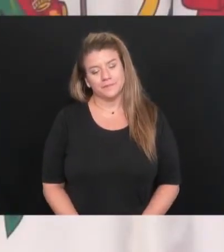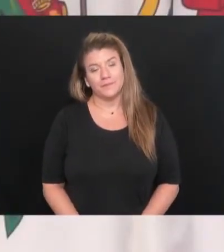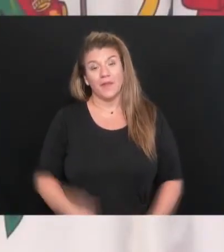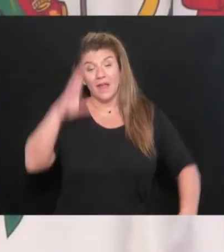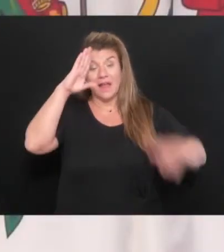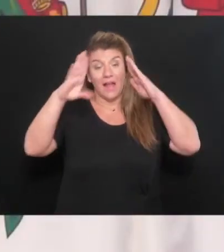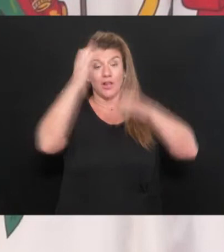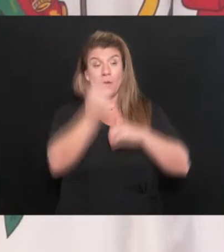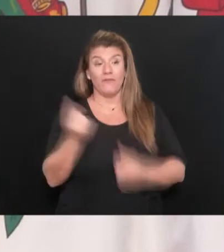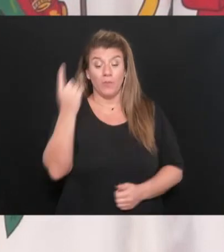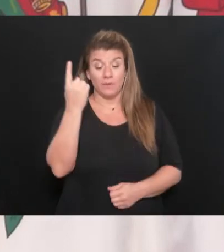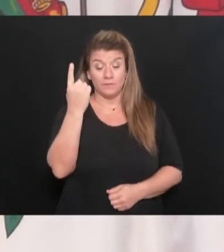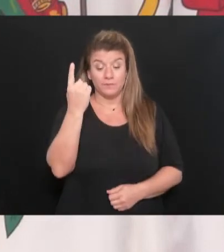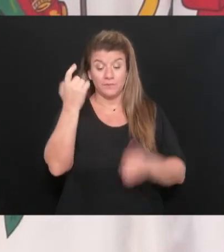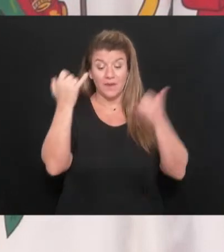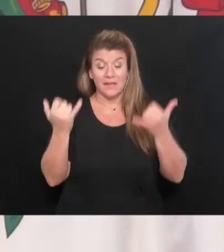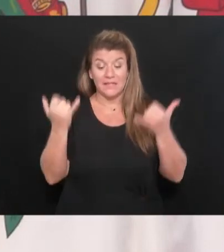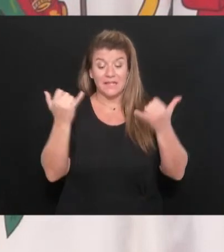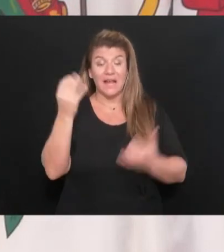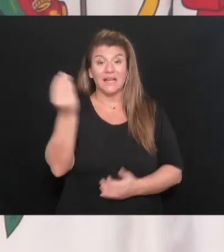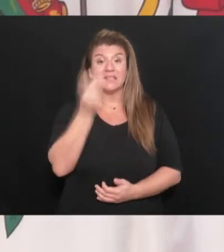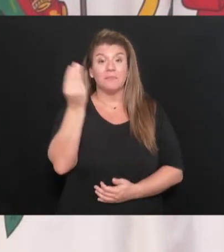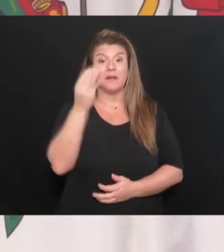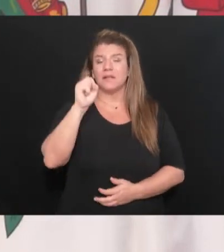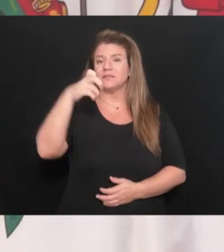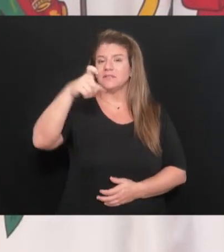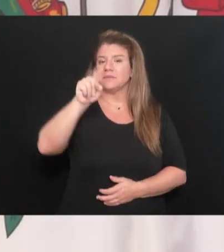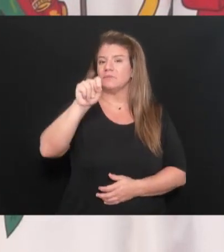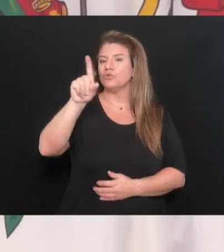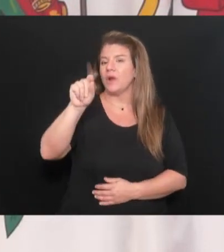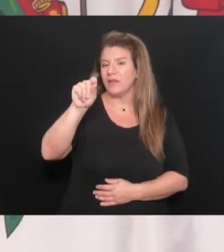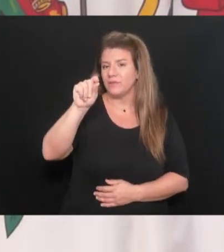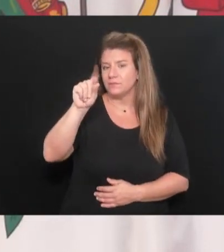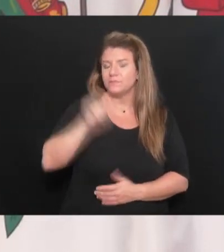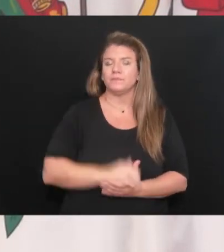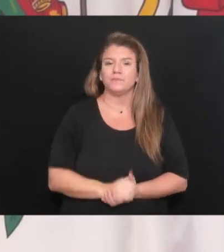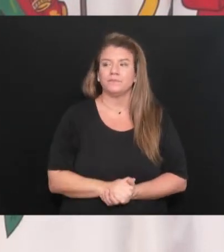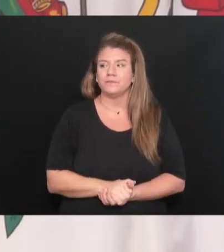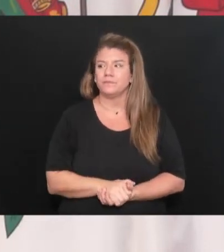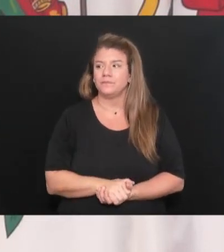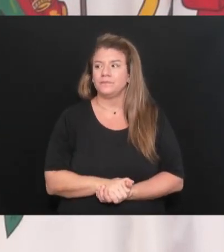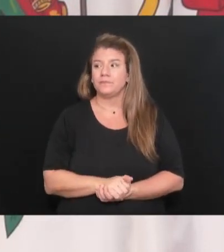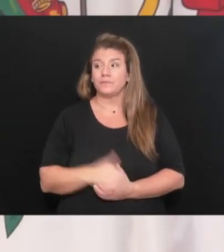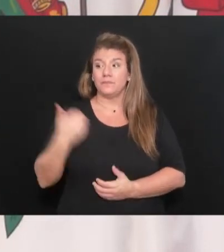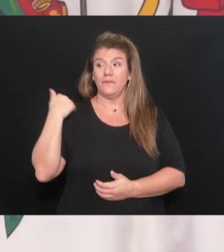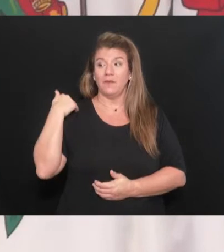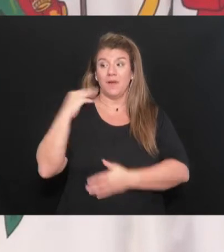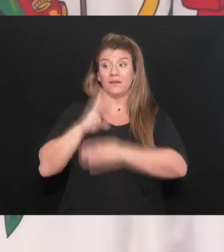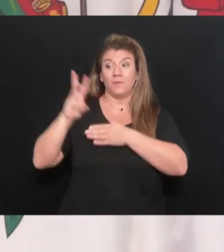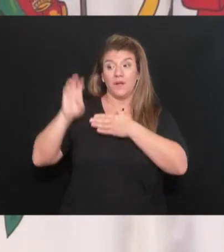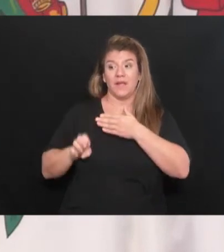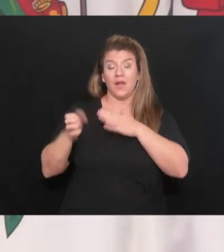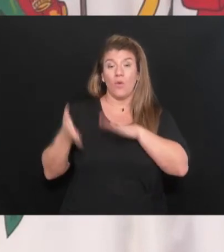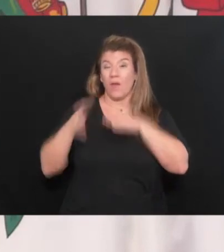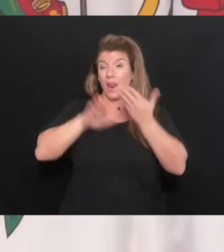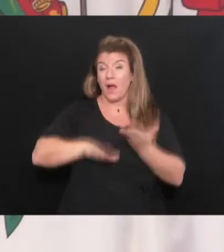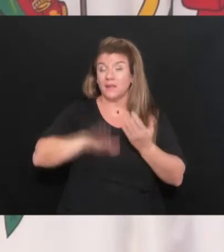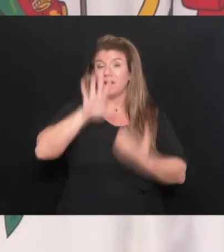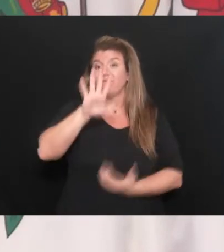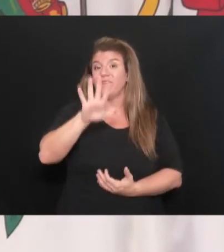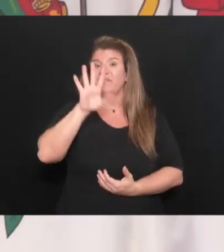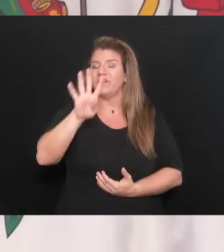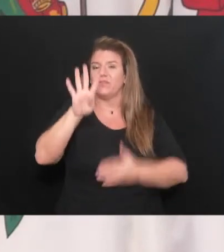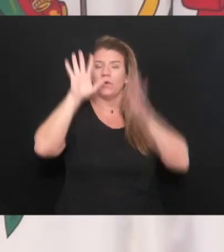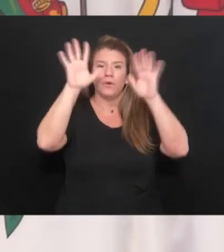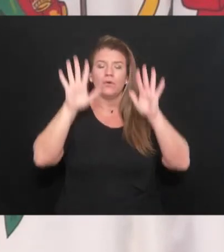Hello, everyone. It's Monday, September the 20th. And over the weekend, we lost another 54 great